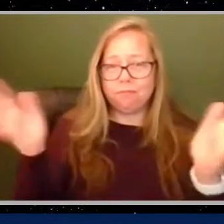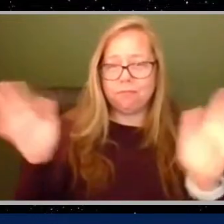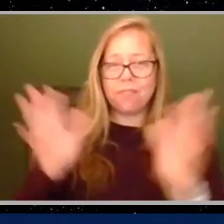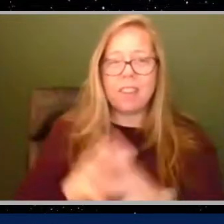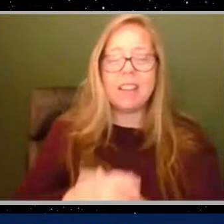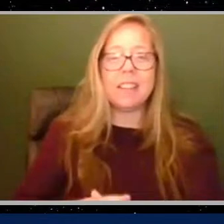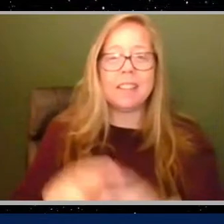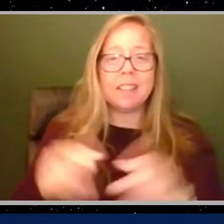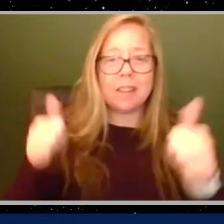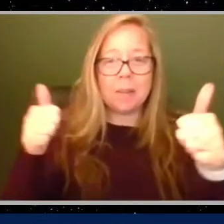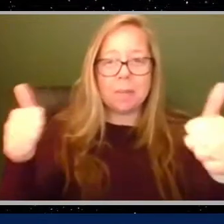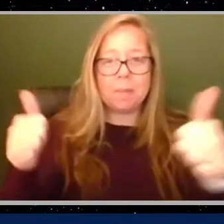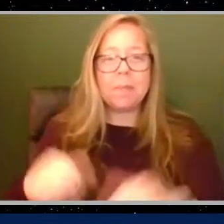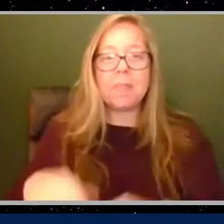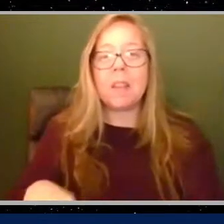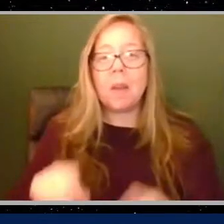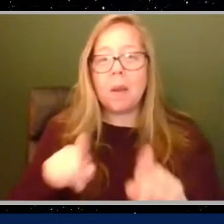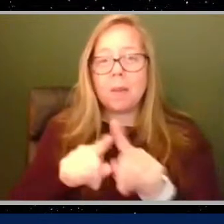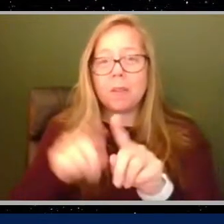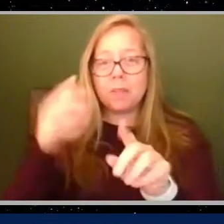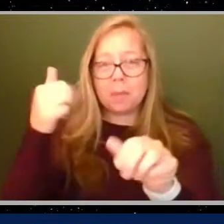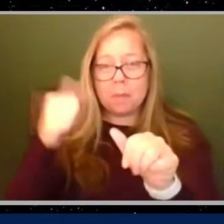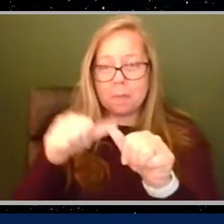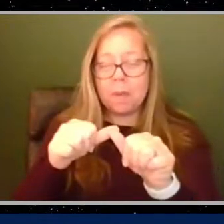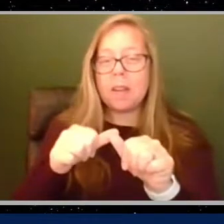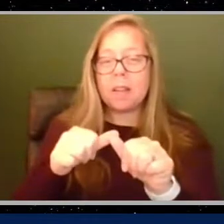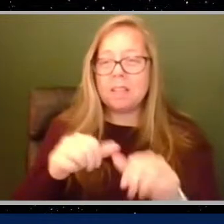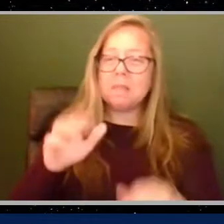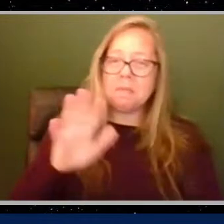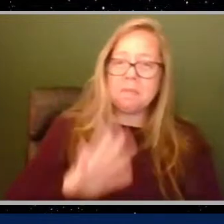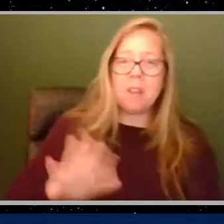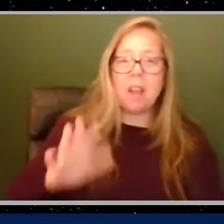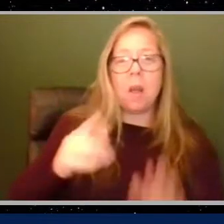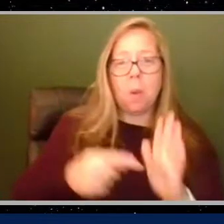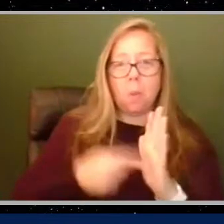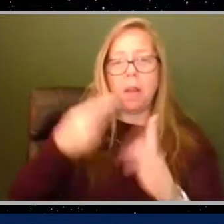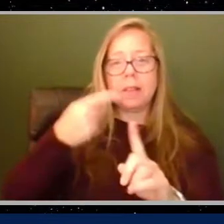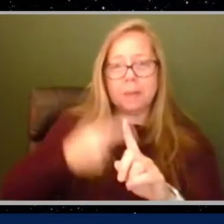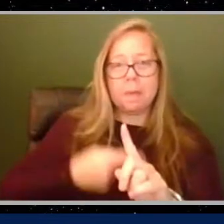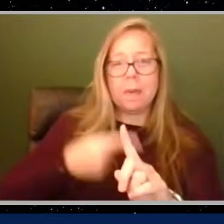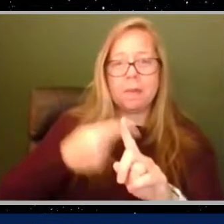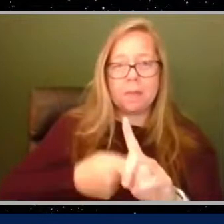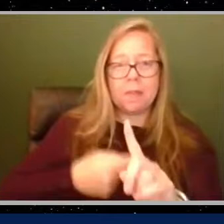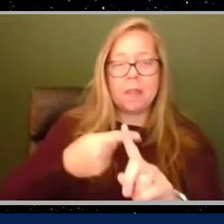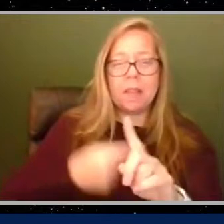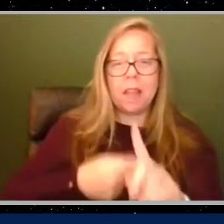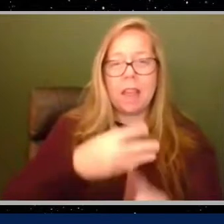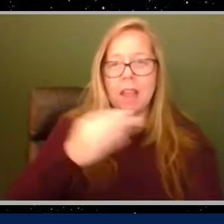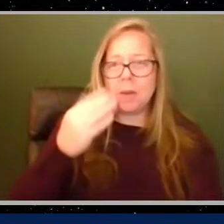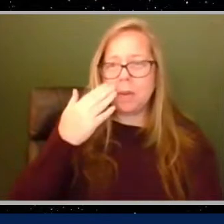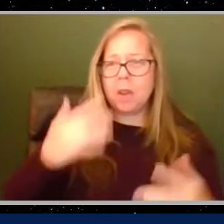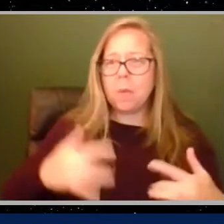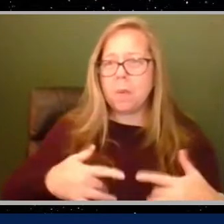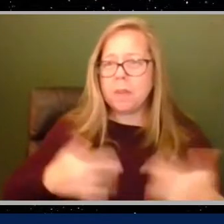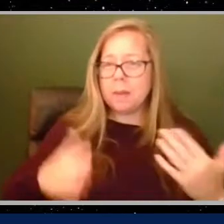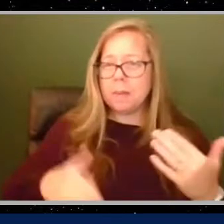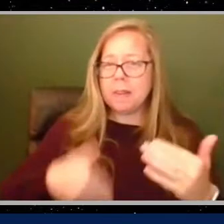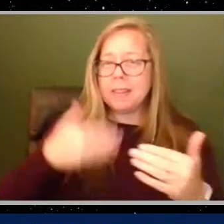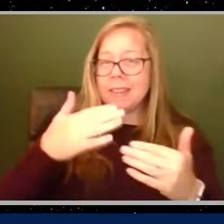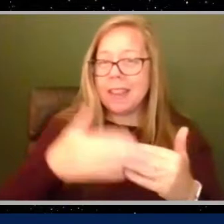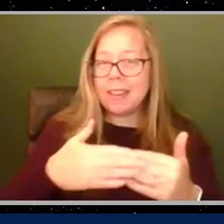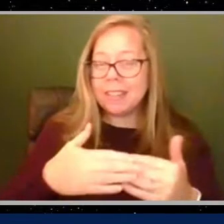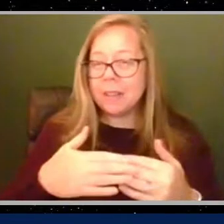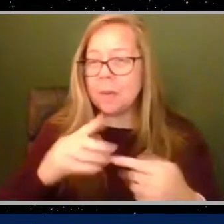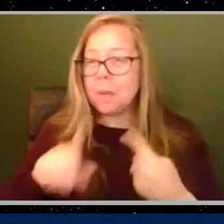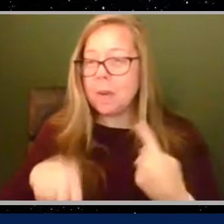All right. Well, remember, we do these, like I said, just about every month, and we do know what's going on next month as well. Our next Virtual Astronomy Live is going to